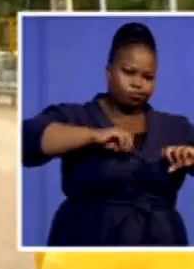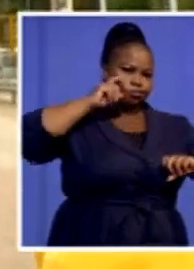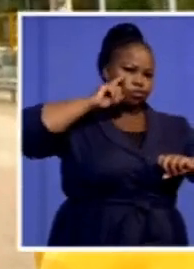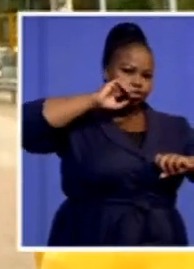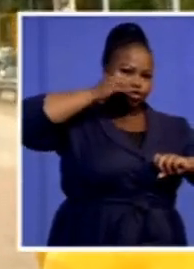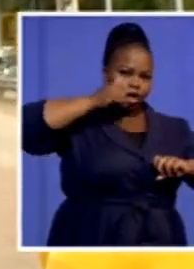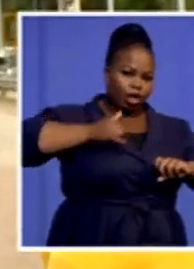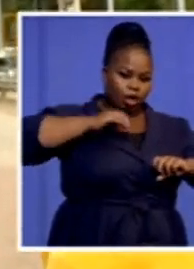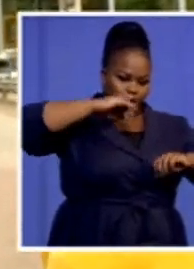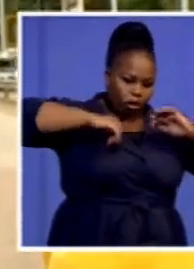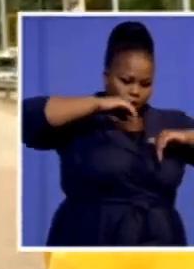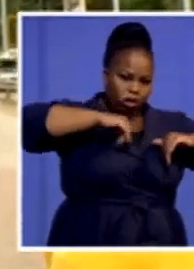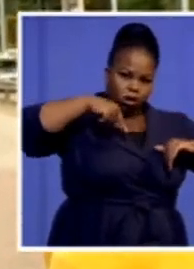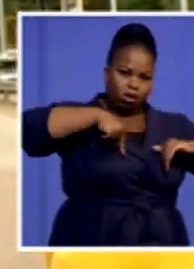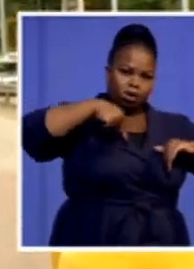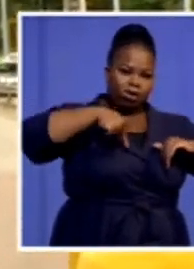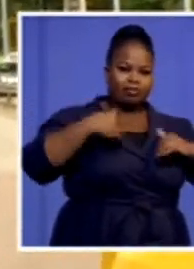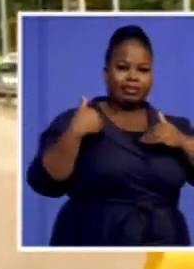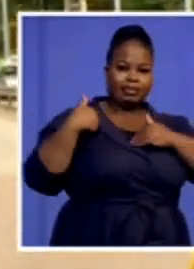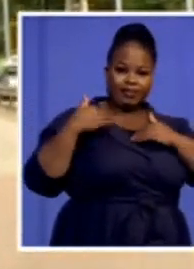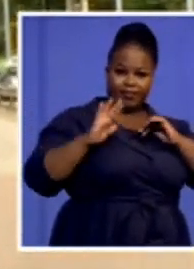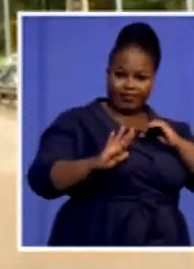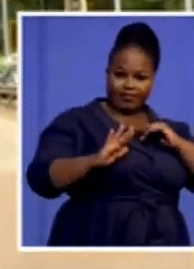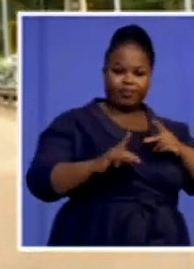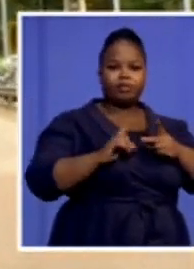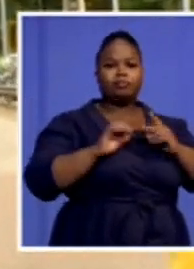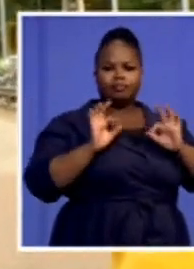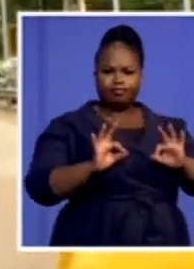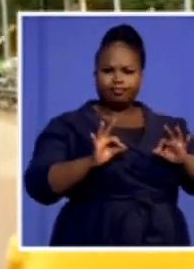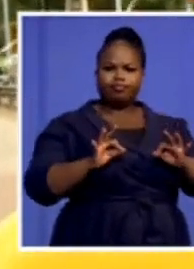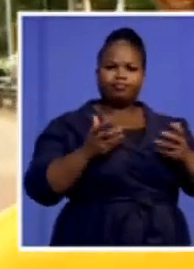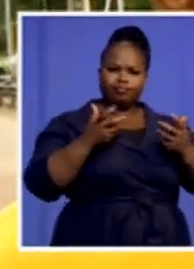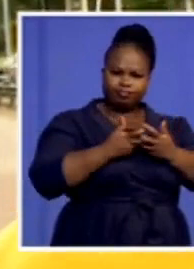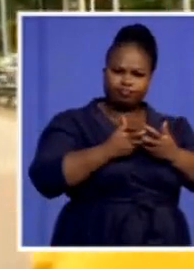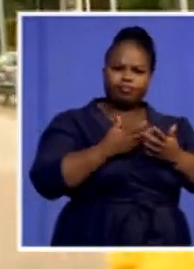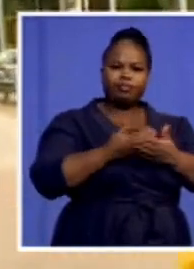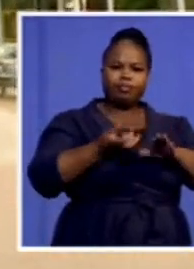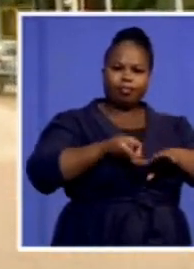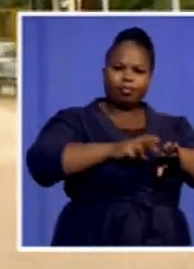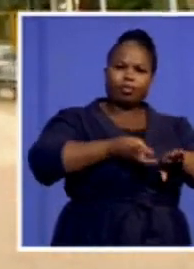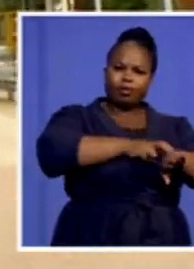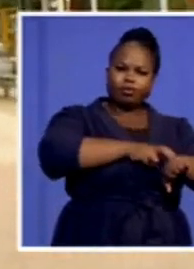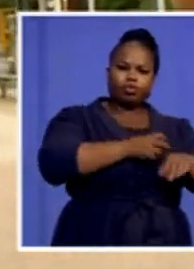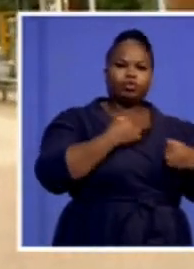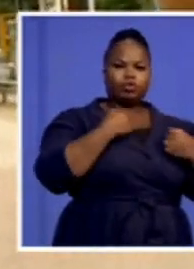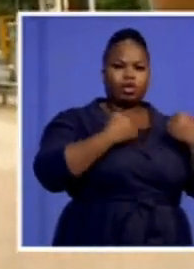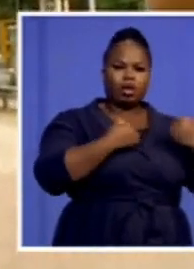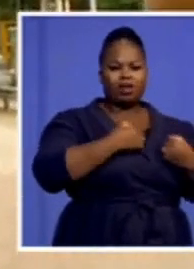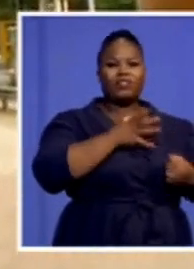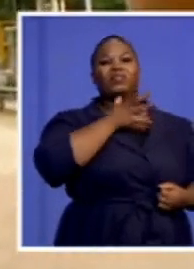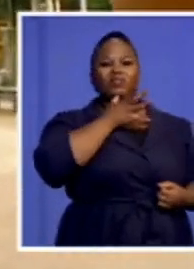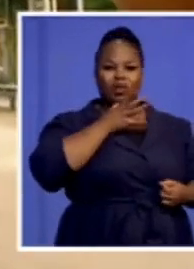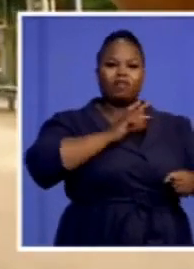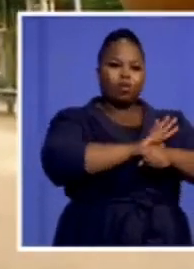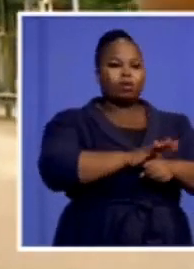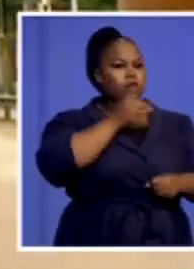e bulukeile ke merwalo e tshwanetse re e laisho mo koloini le overload ba checka, so e ba